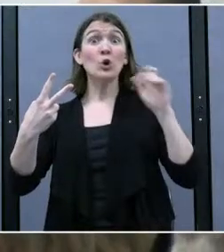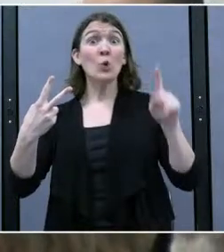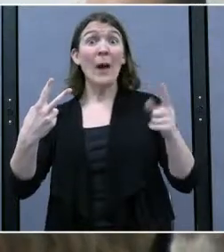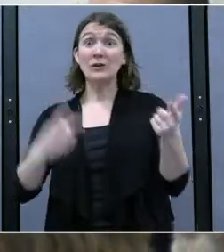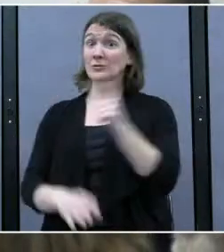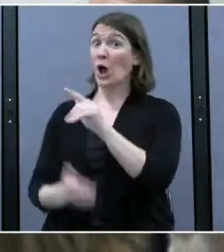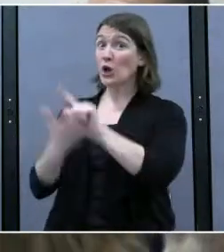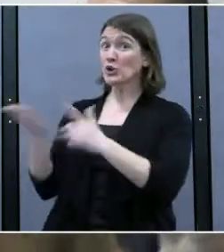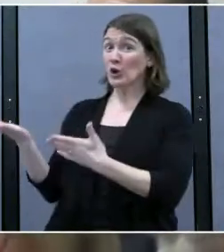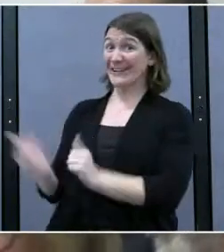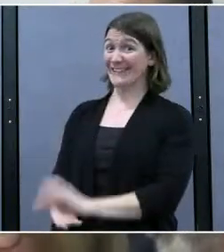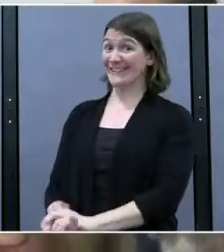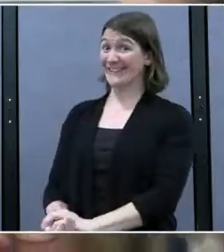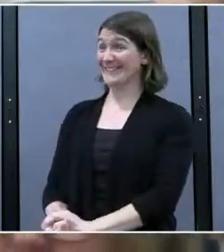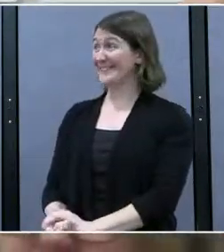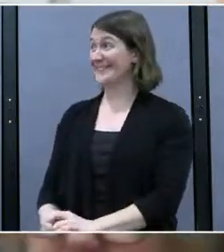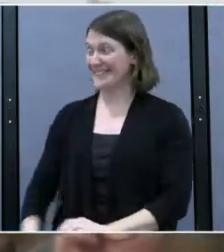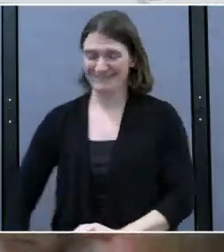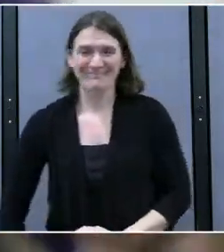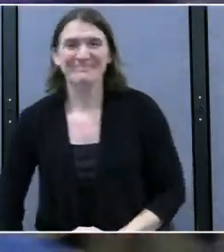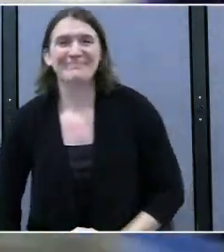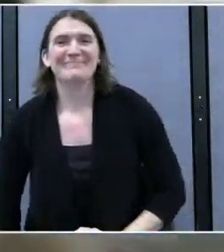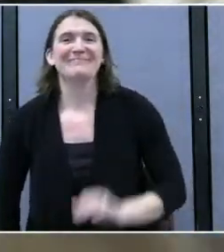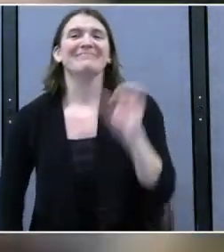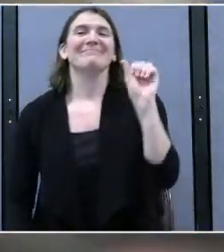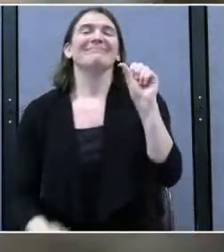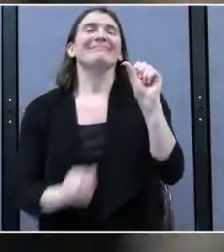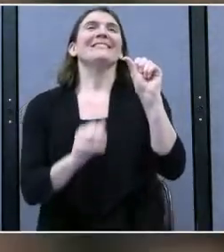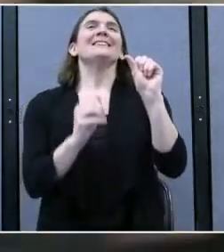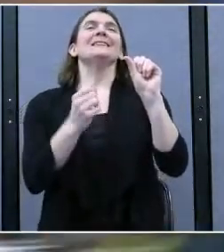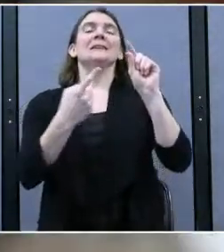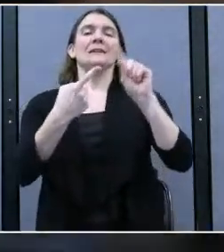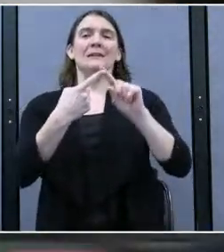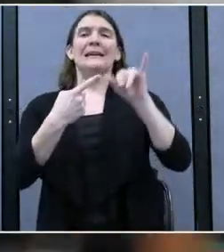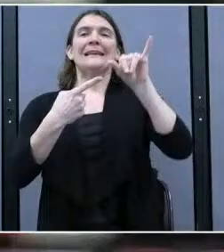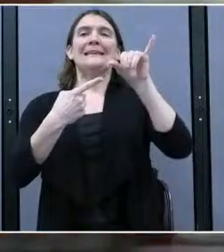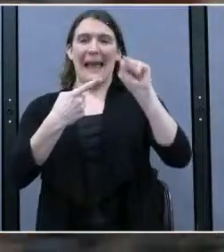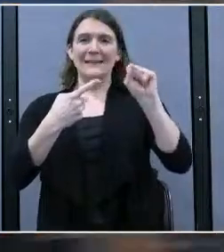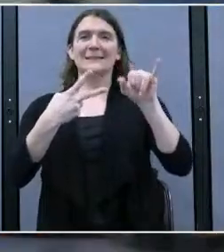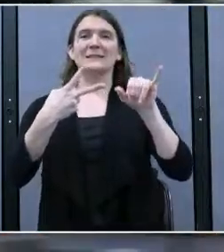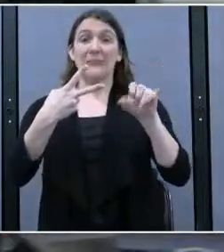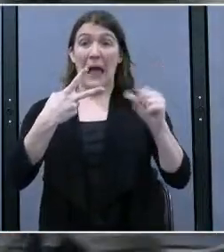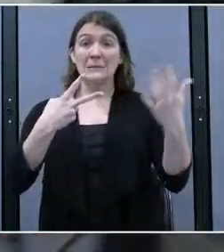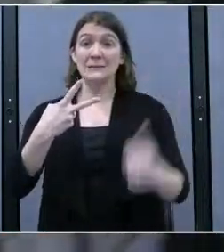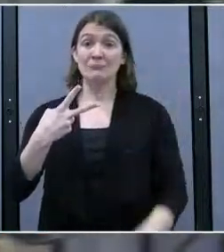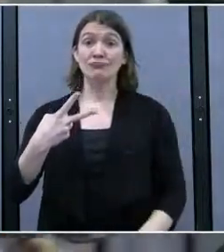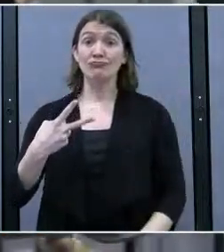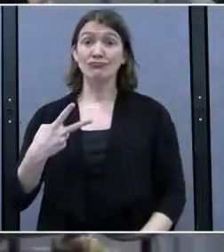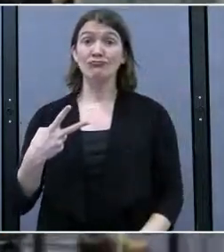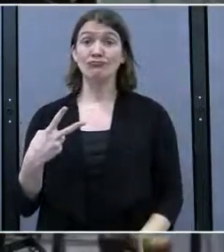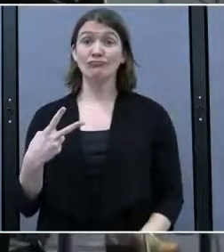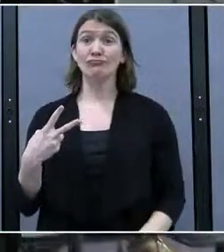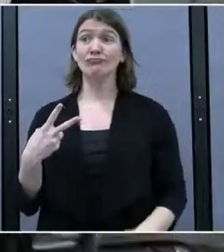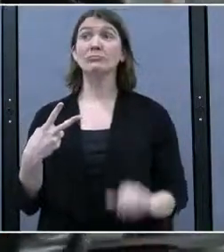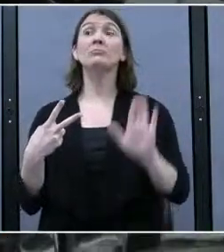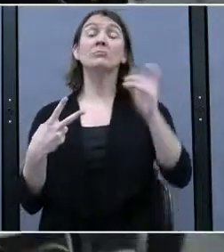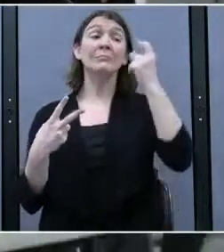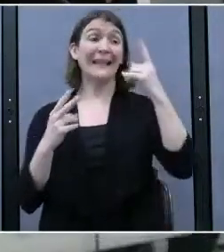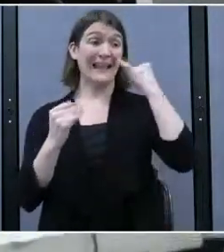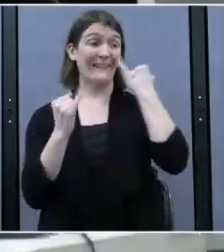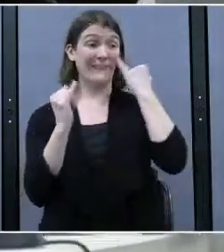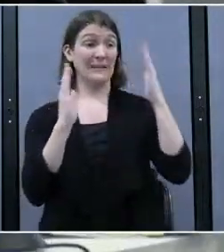town attorney. The answer, I believe, is yes to both of them. So long as the